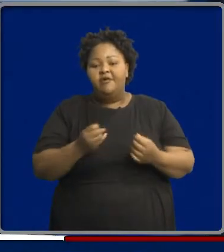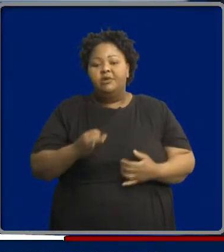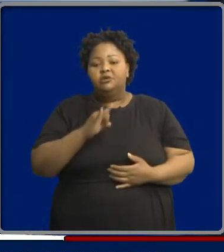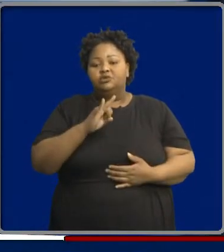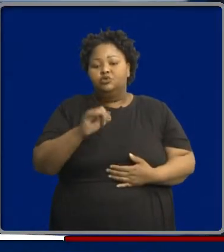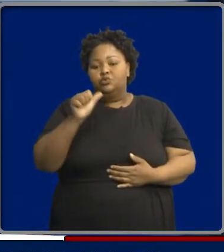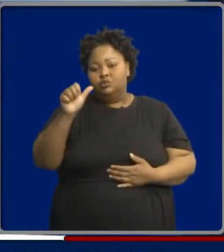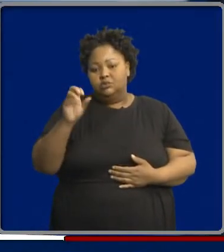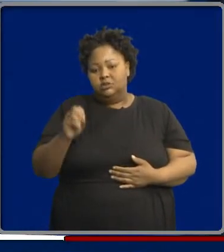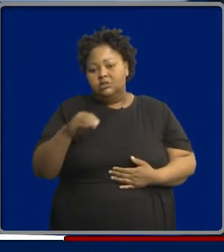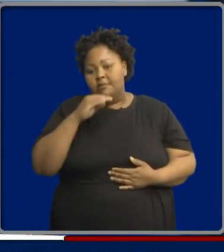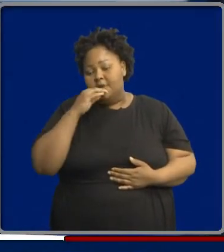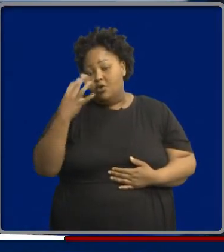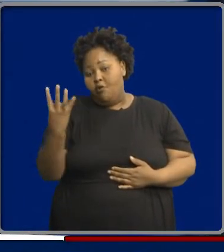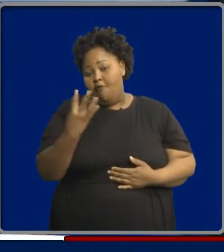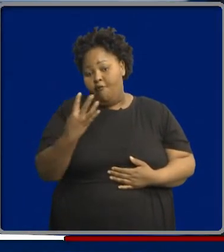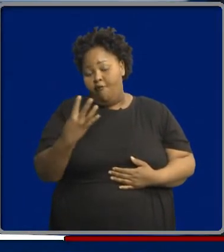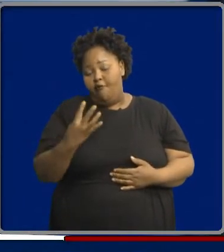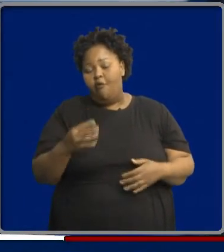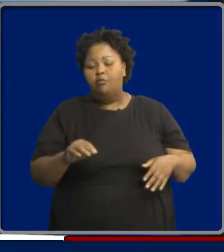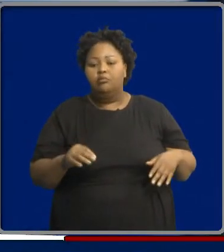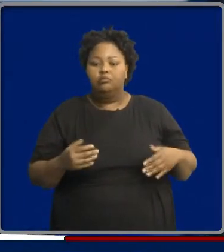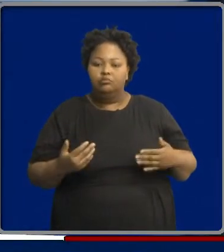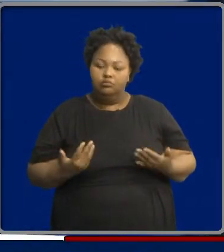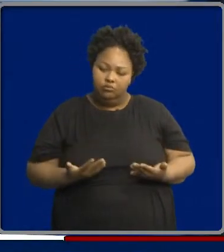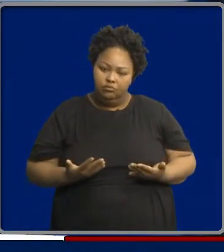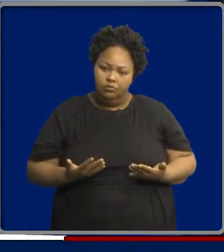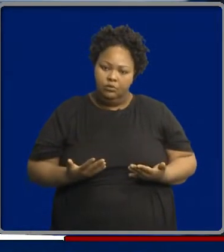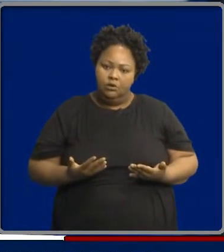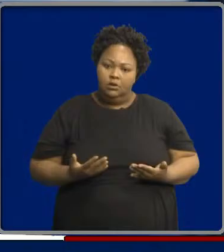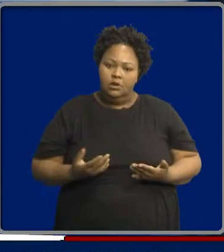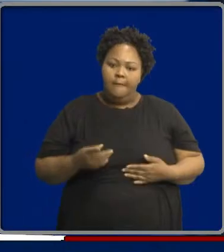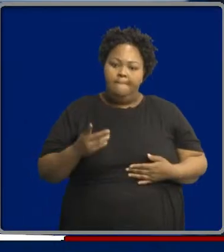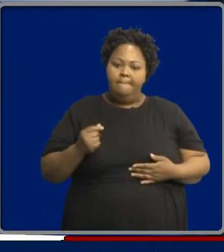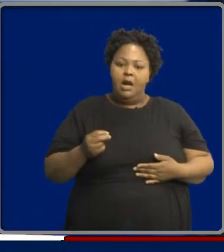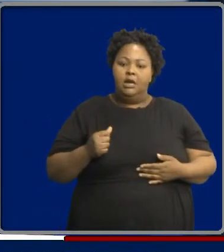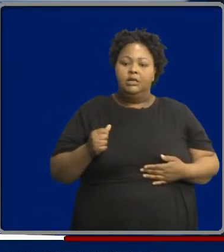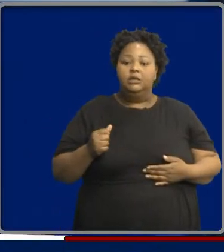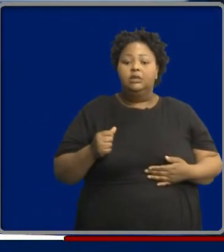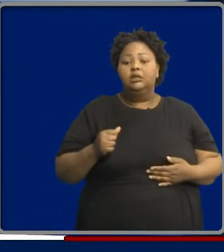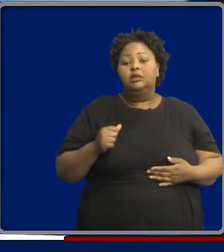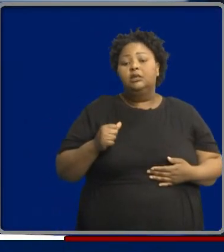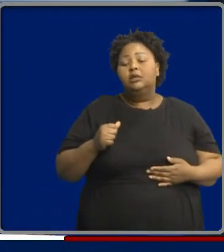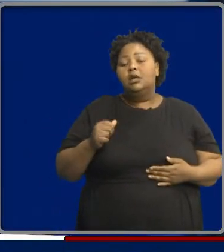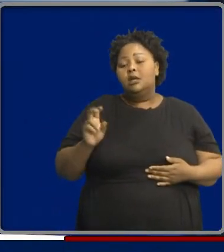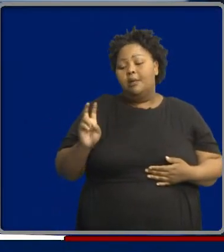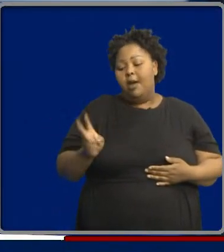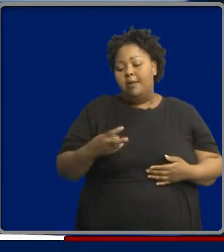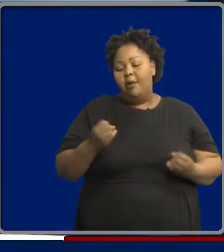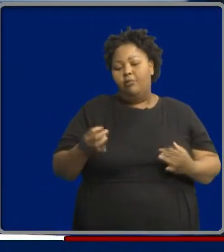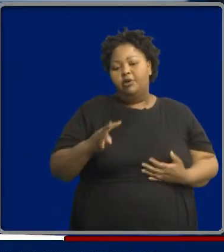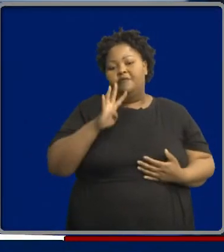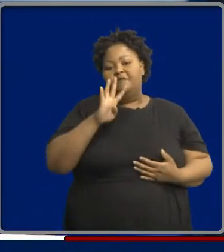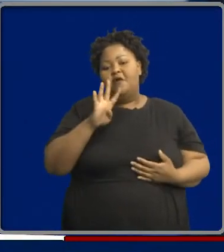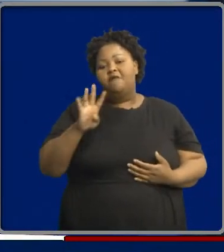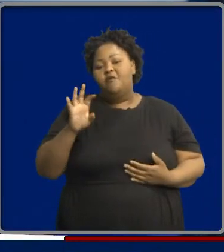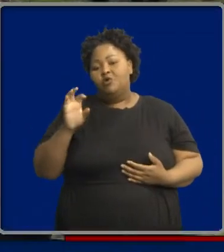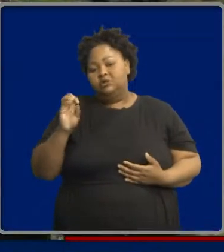all 4 accused are alleged to have fraudulently obtained over 440,000 Malangeni through facata